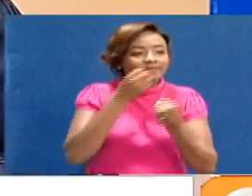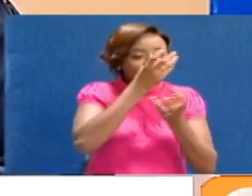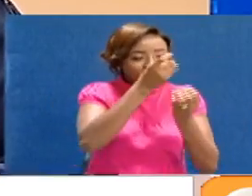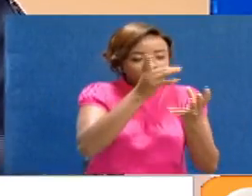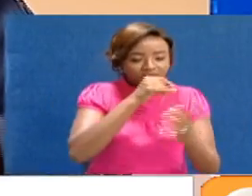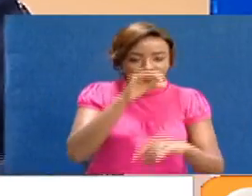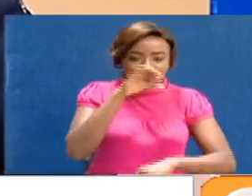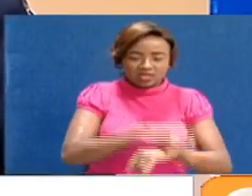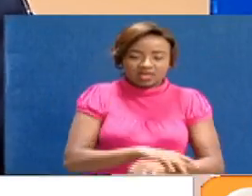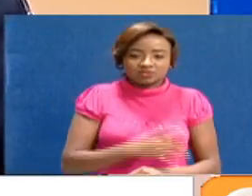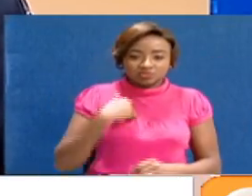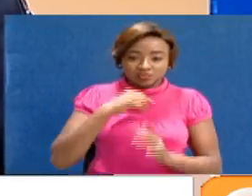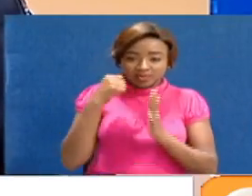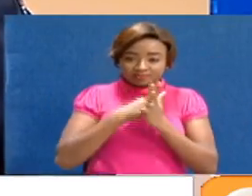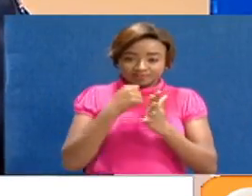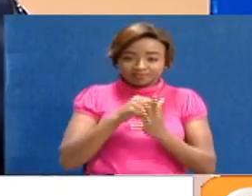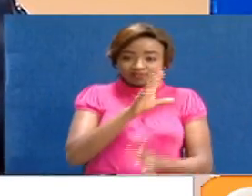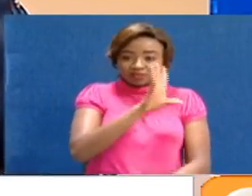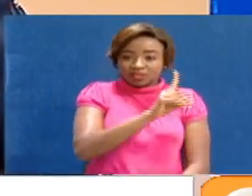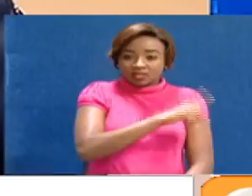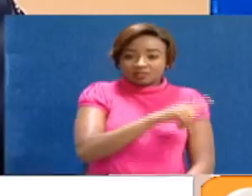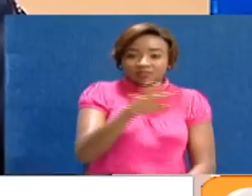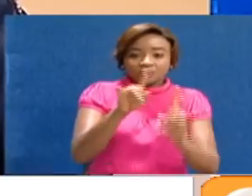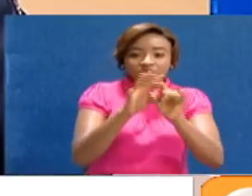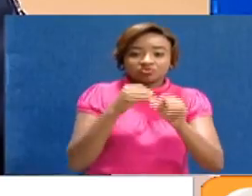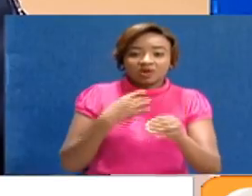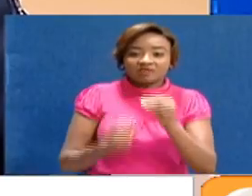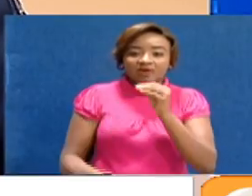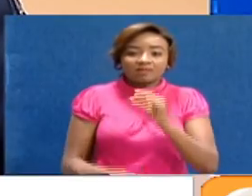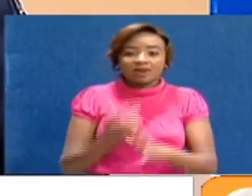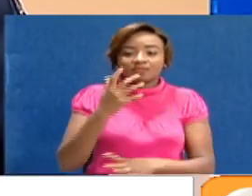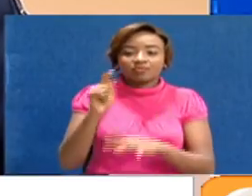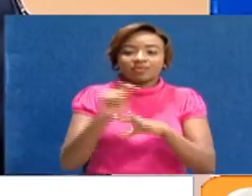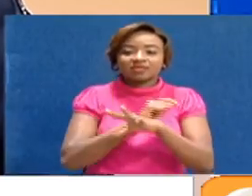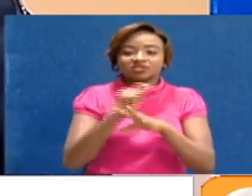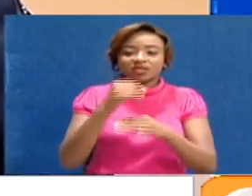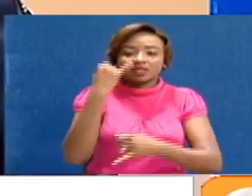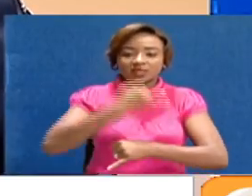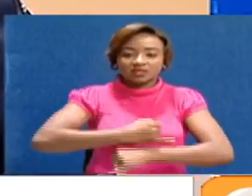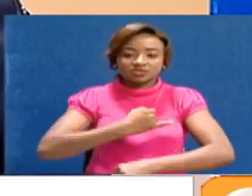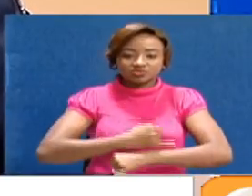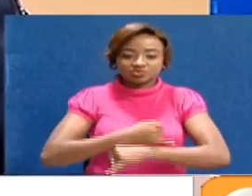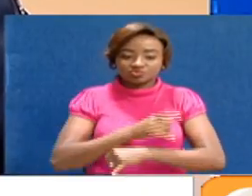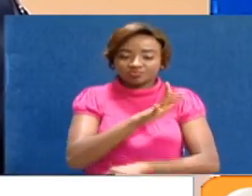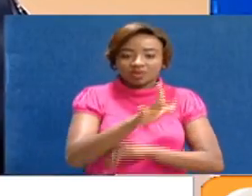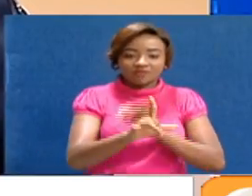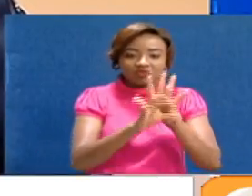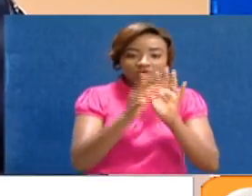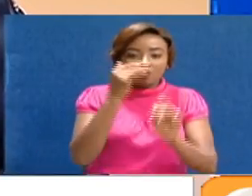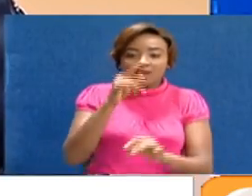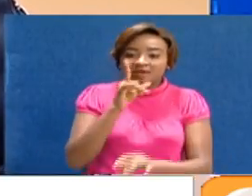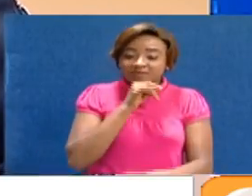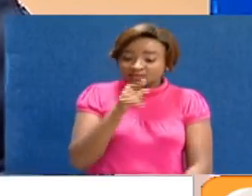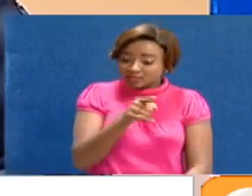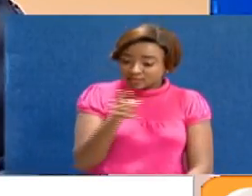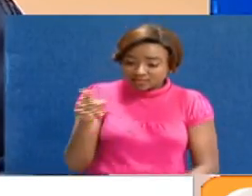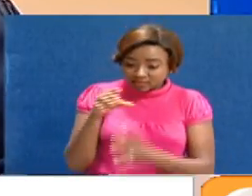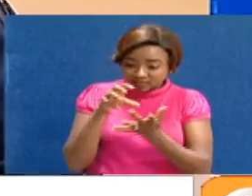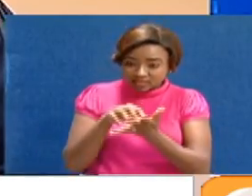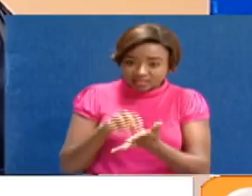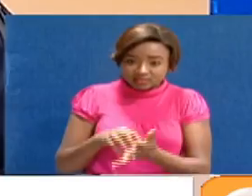are really working on that. The DPP has come up with the Prosecutors Training Institute, because like we've been told, these cases